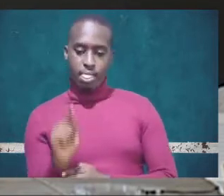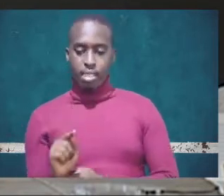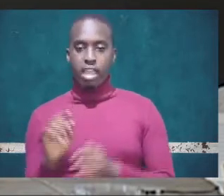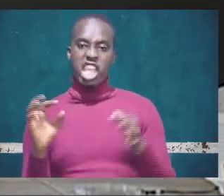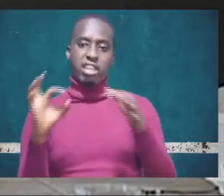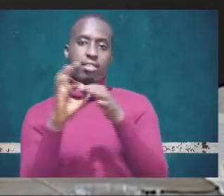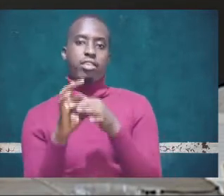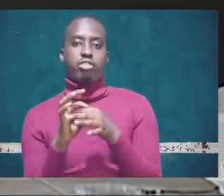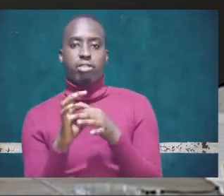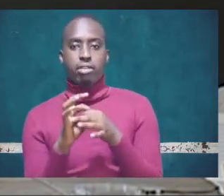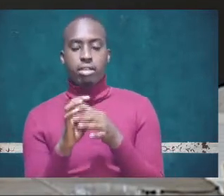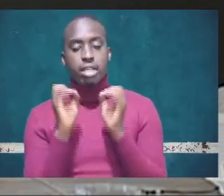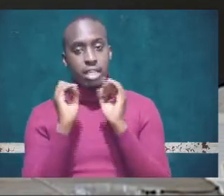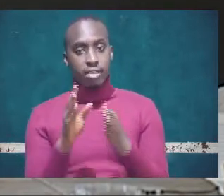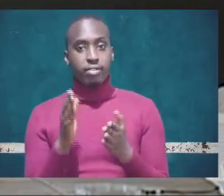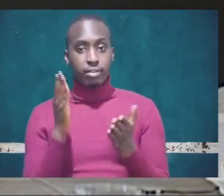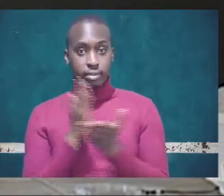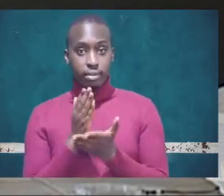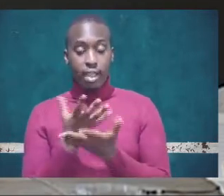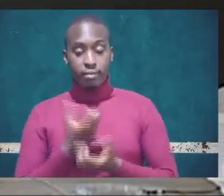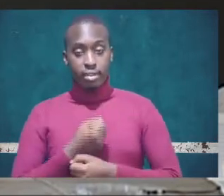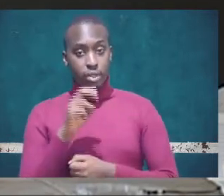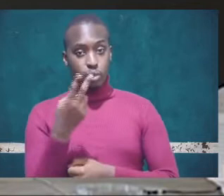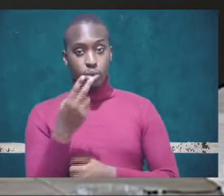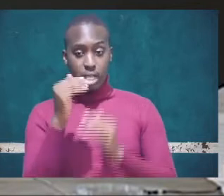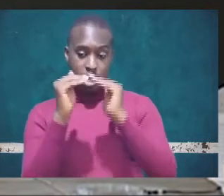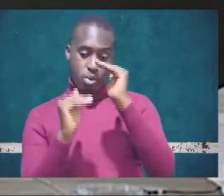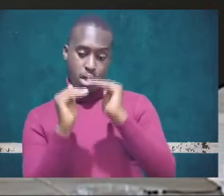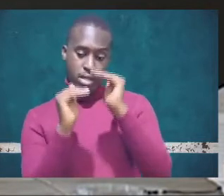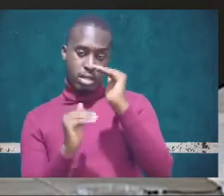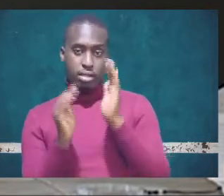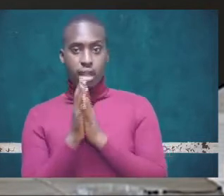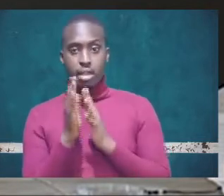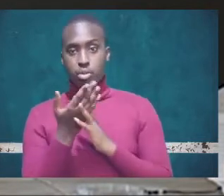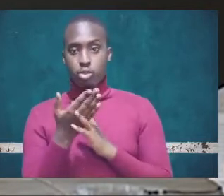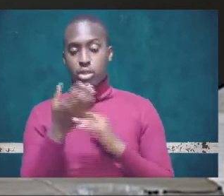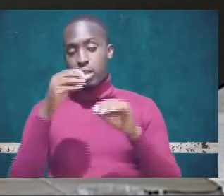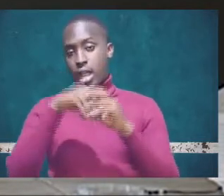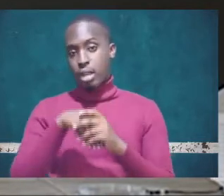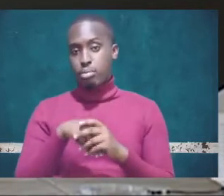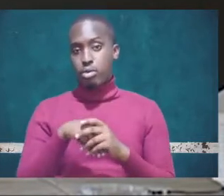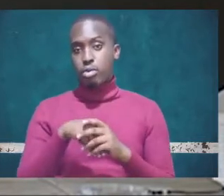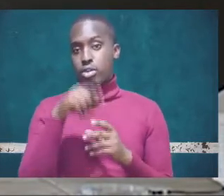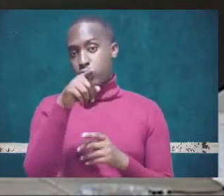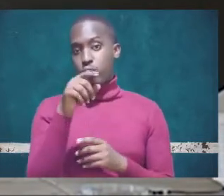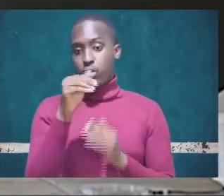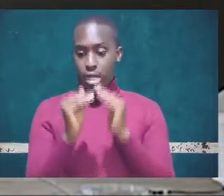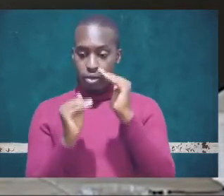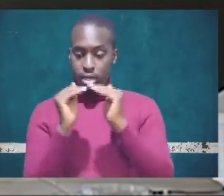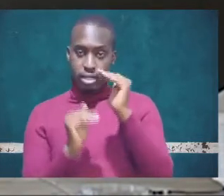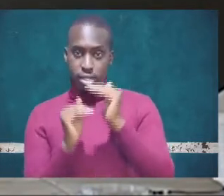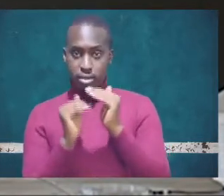sign. Whenever I have 2 inequalities, and between those 2 statements of that